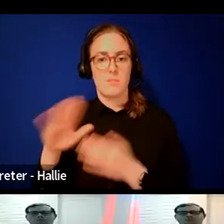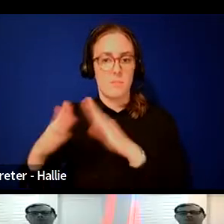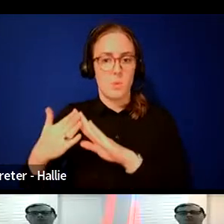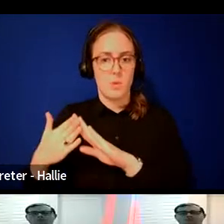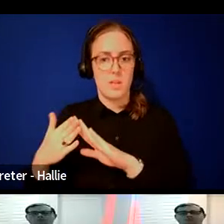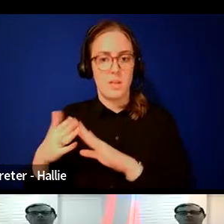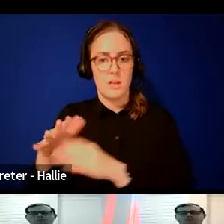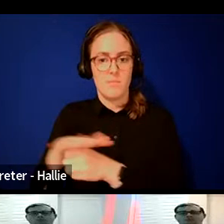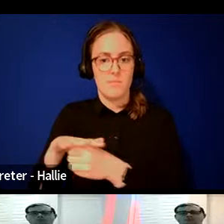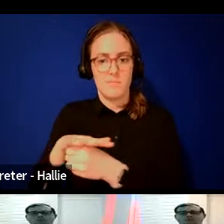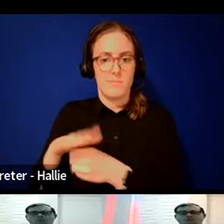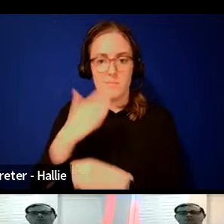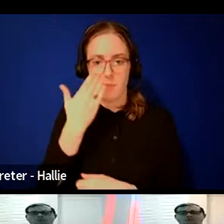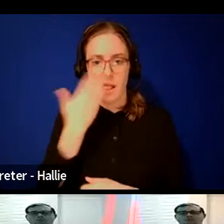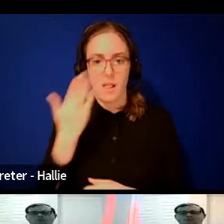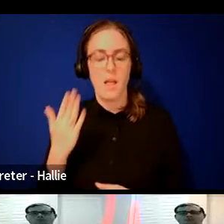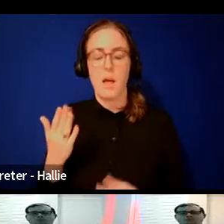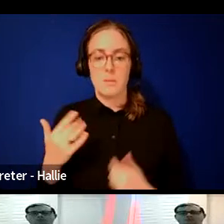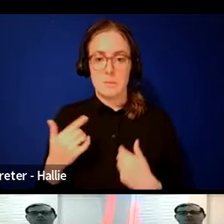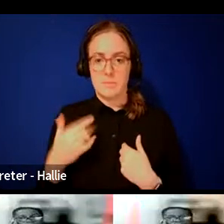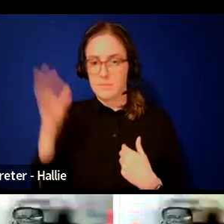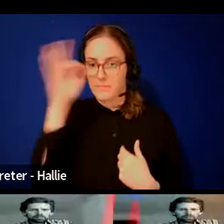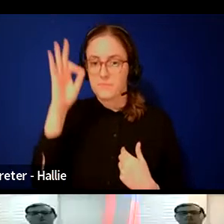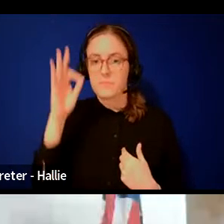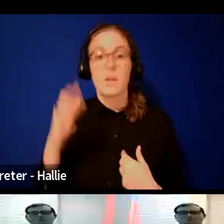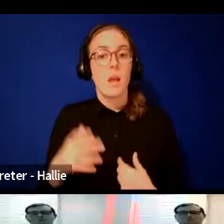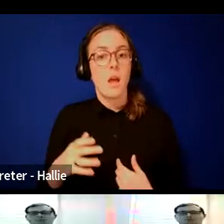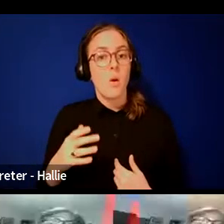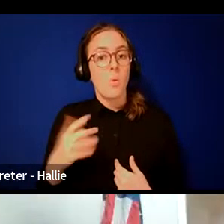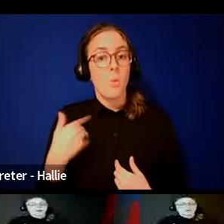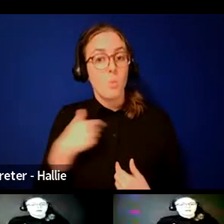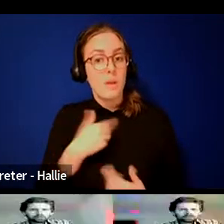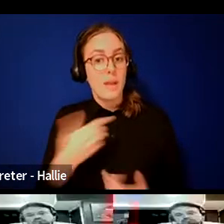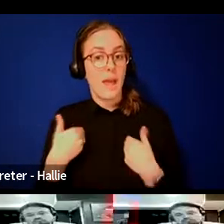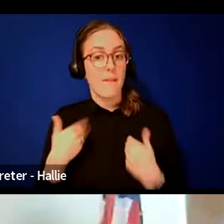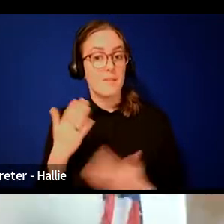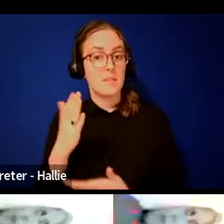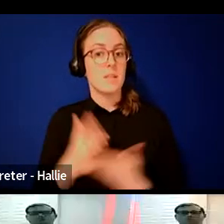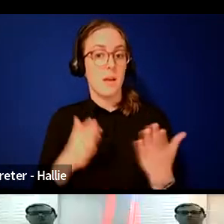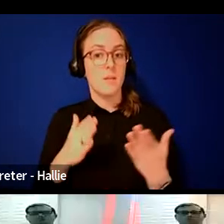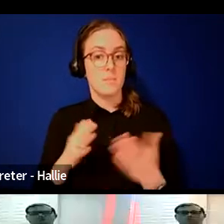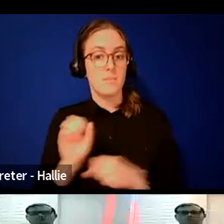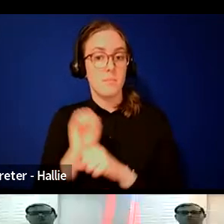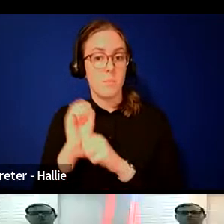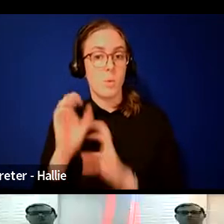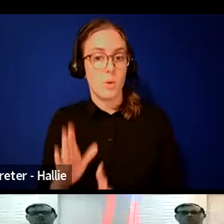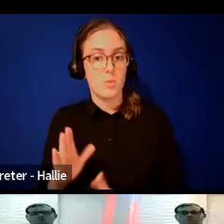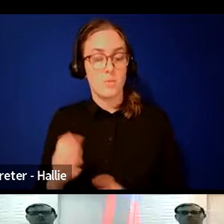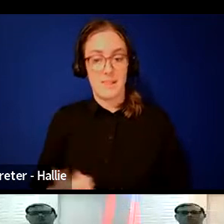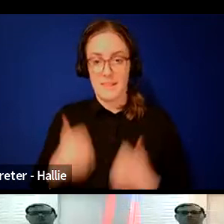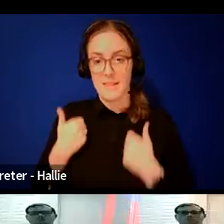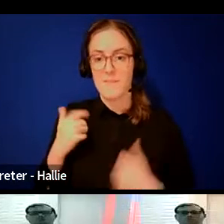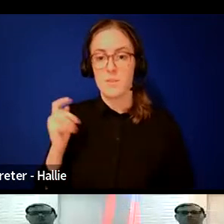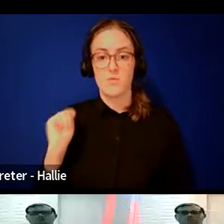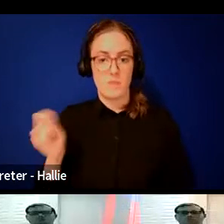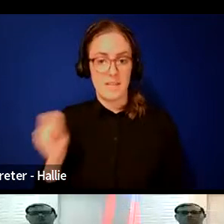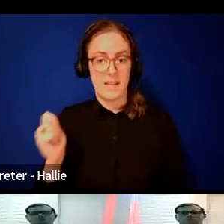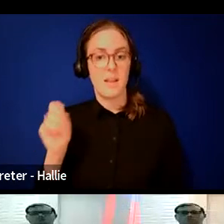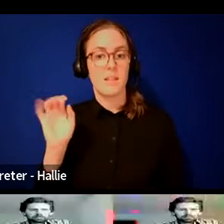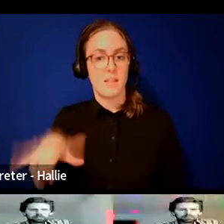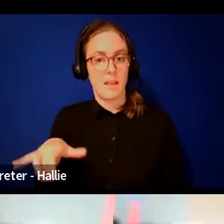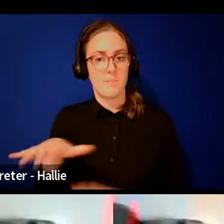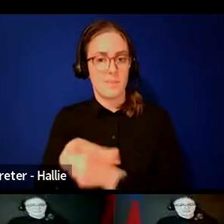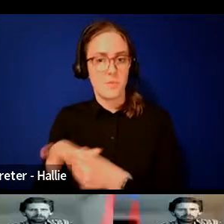community. We have a couple of our employees who live in Trinidad or in that area. So, but no one had mentioned